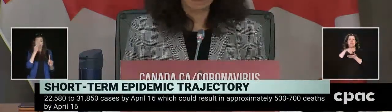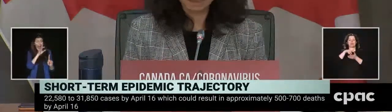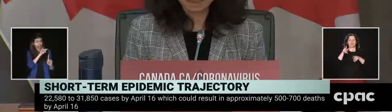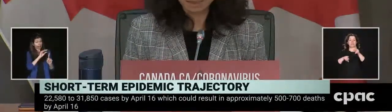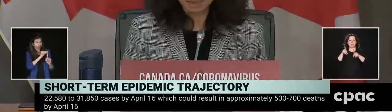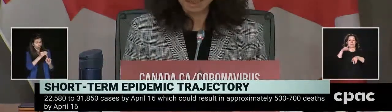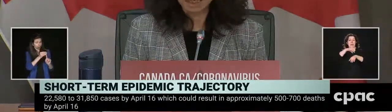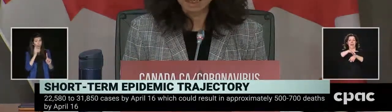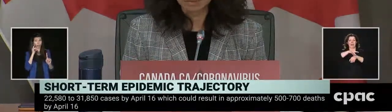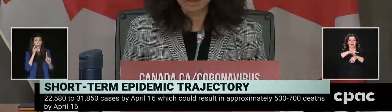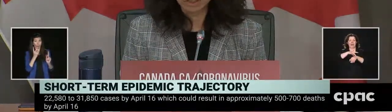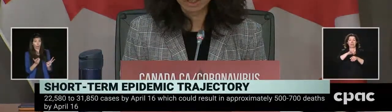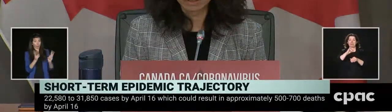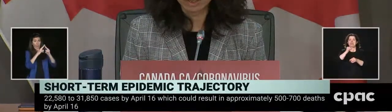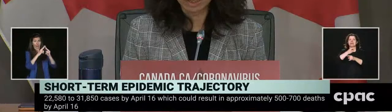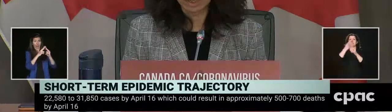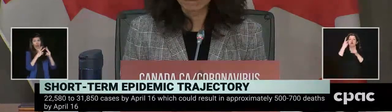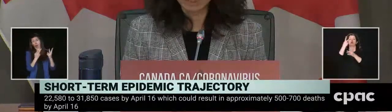40,000 cases.